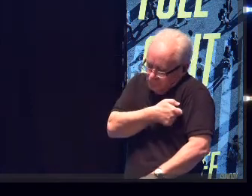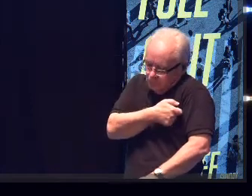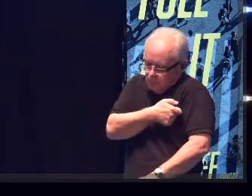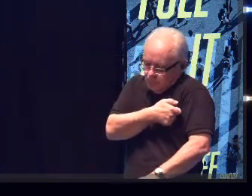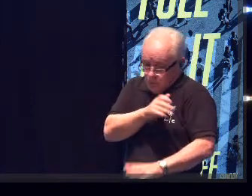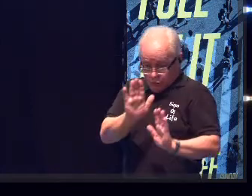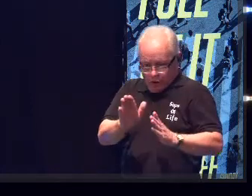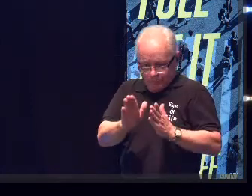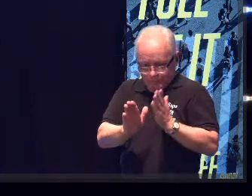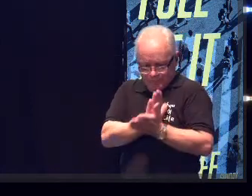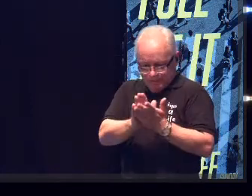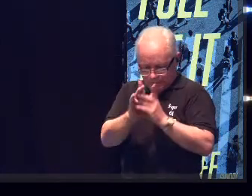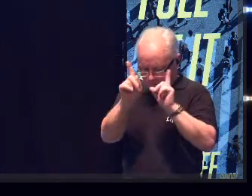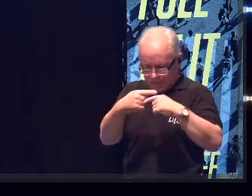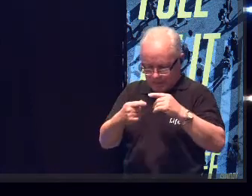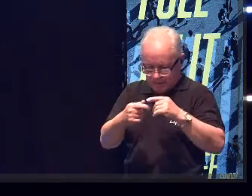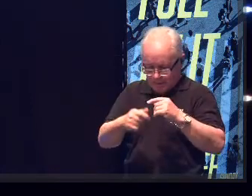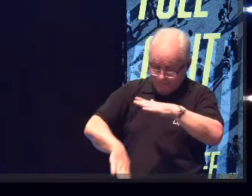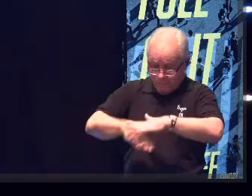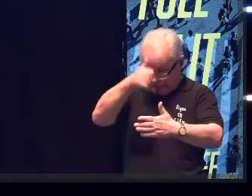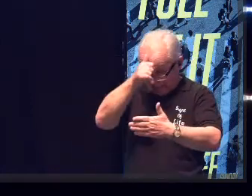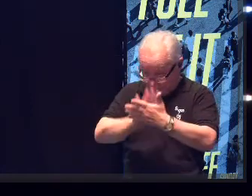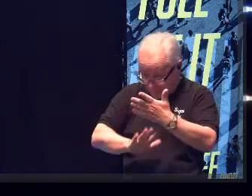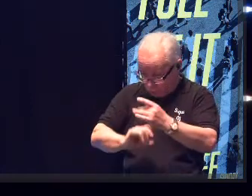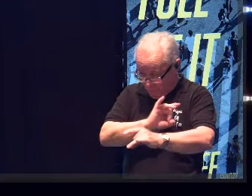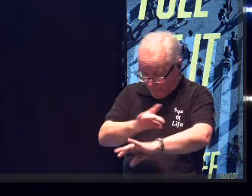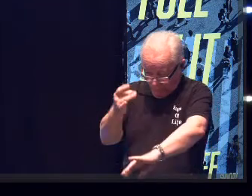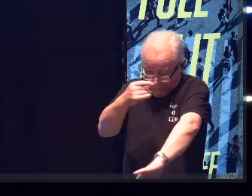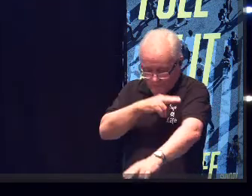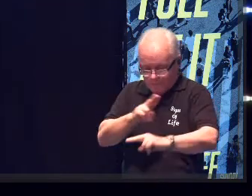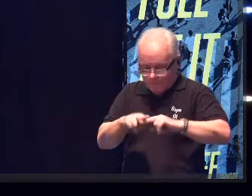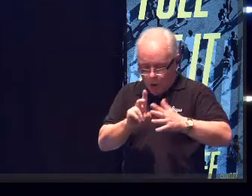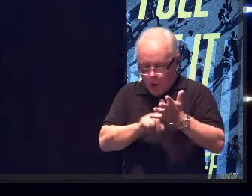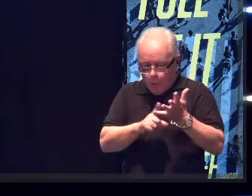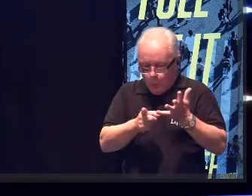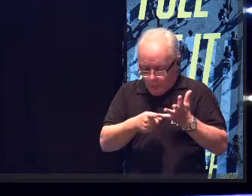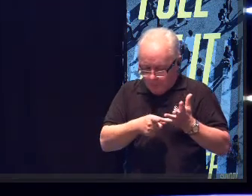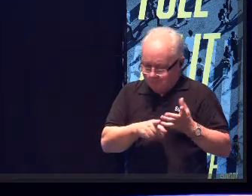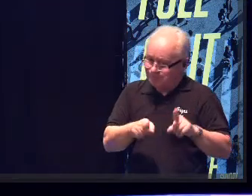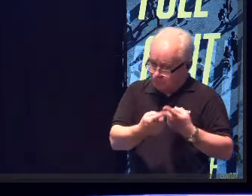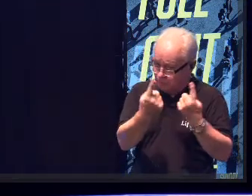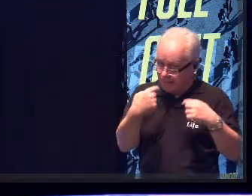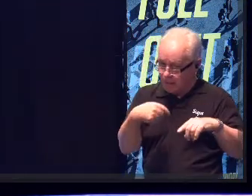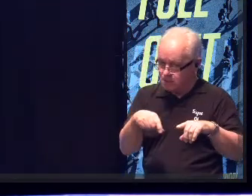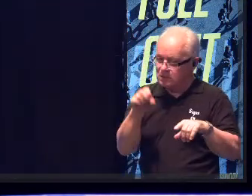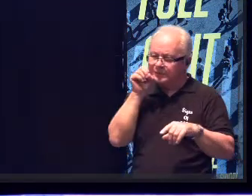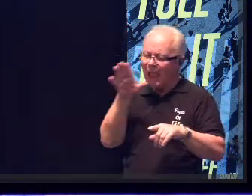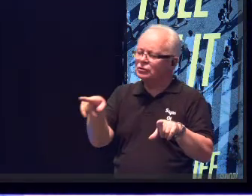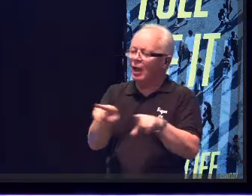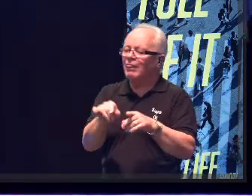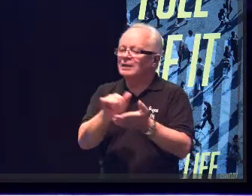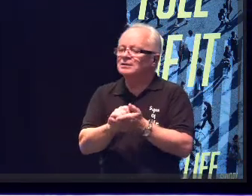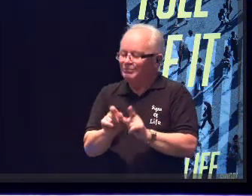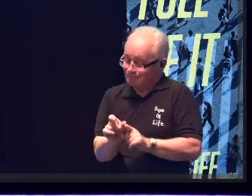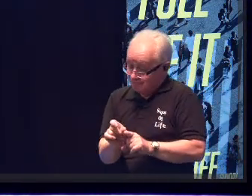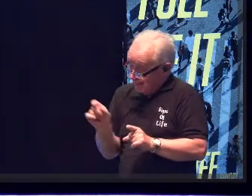experience of the disease. And we're in danger a little bit when we're on this extreme of giving